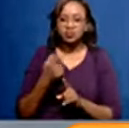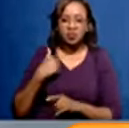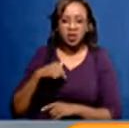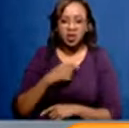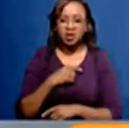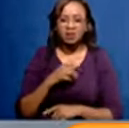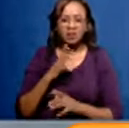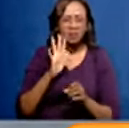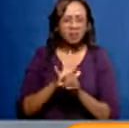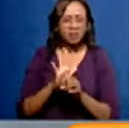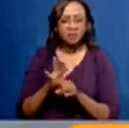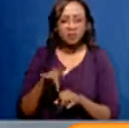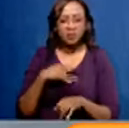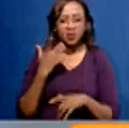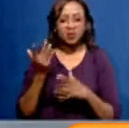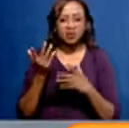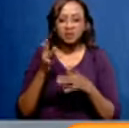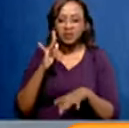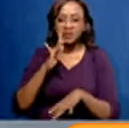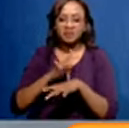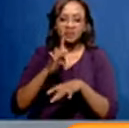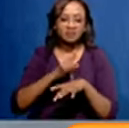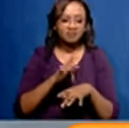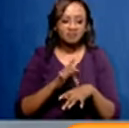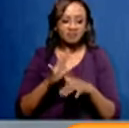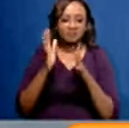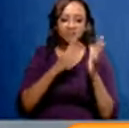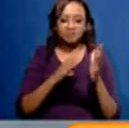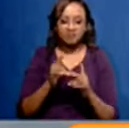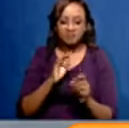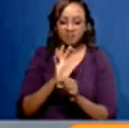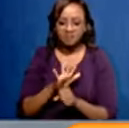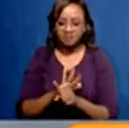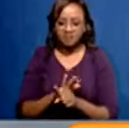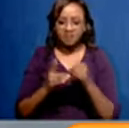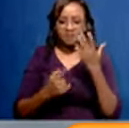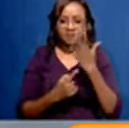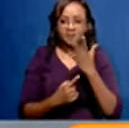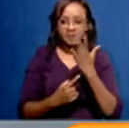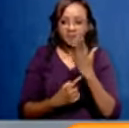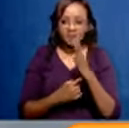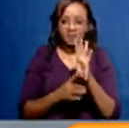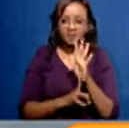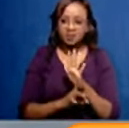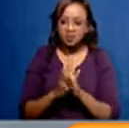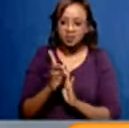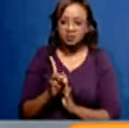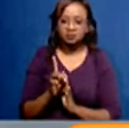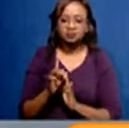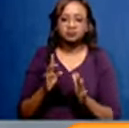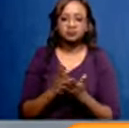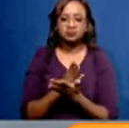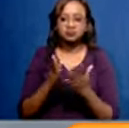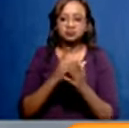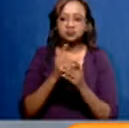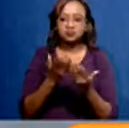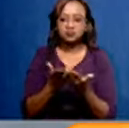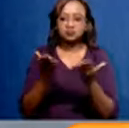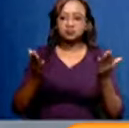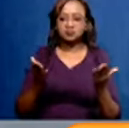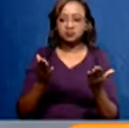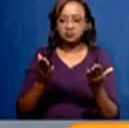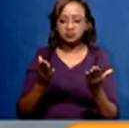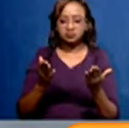level. We're living climate adaptation for centuries. Technology which have been developed, which have been shared with the world on a commercial basis,